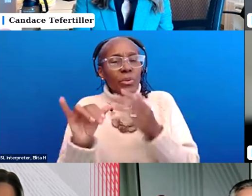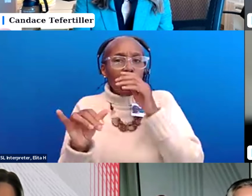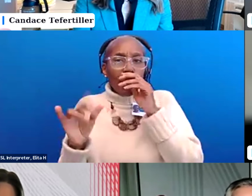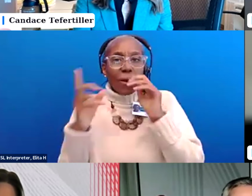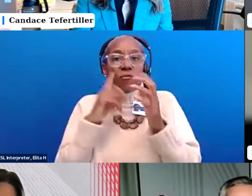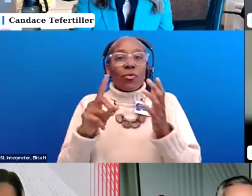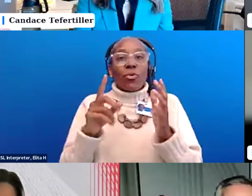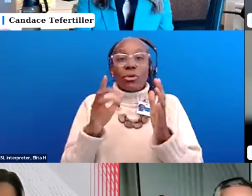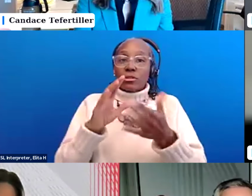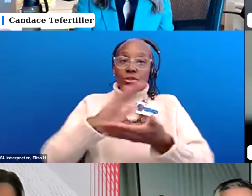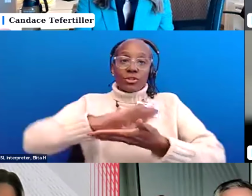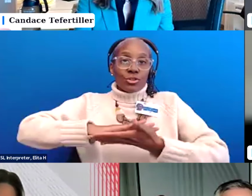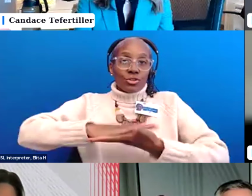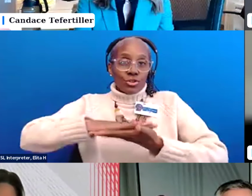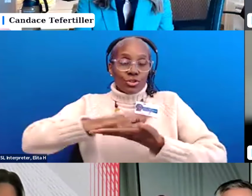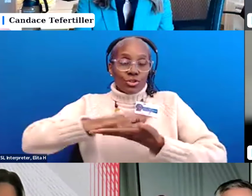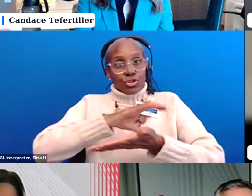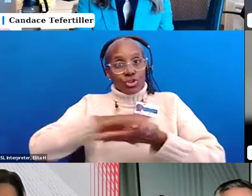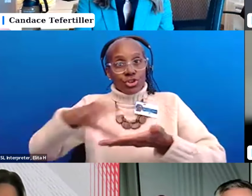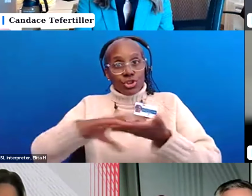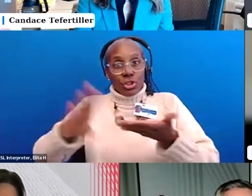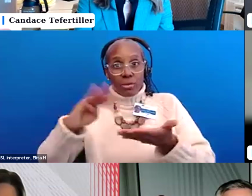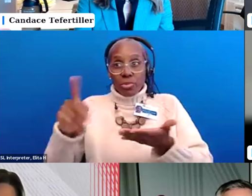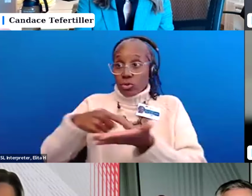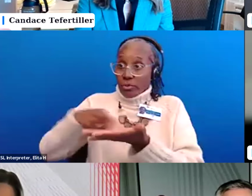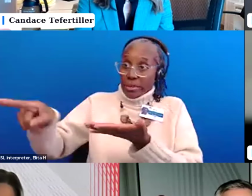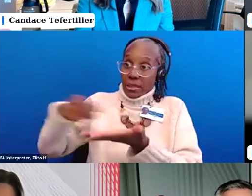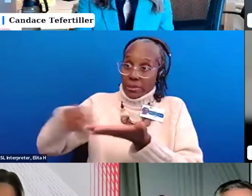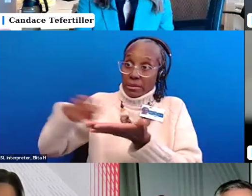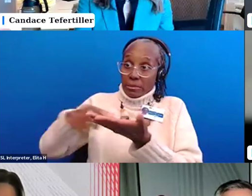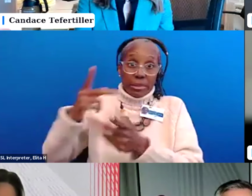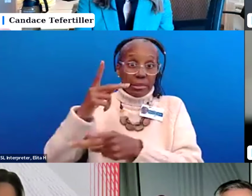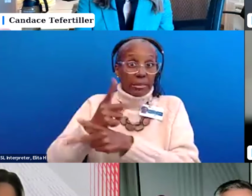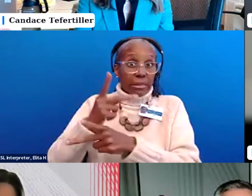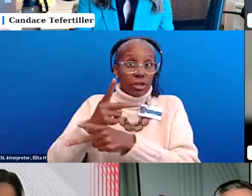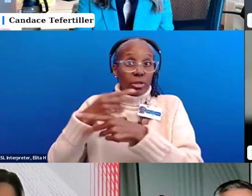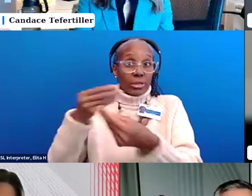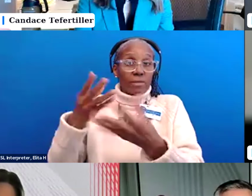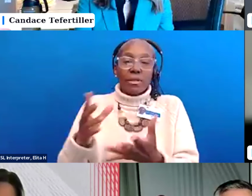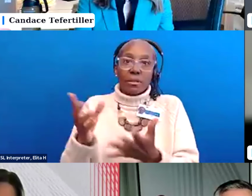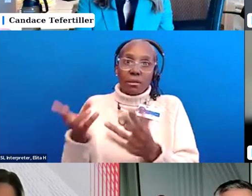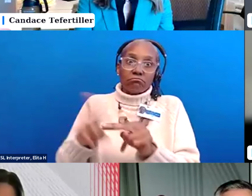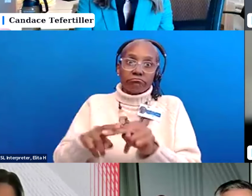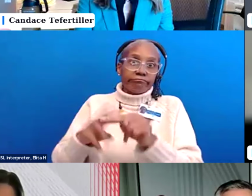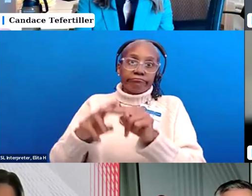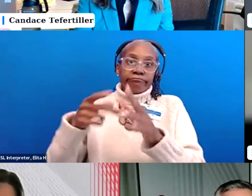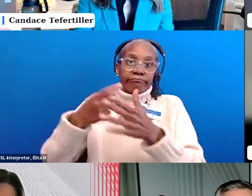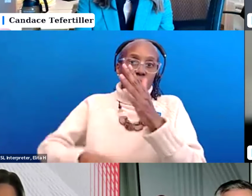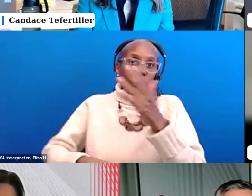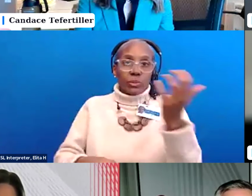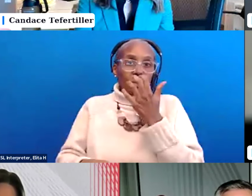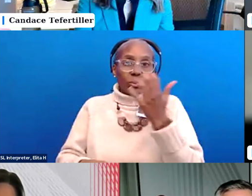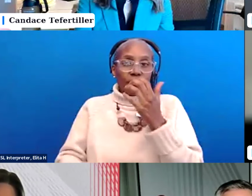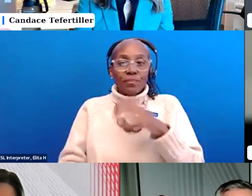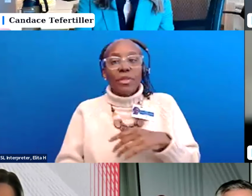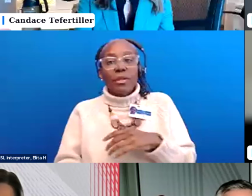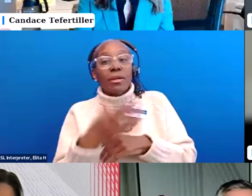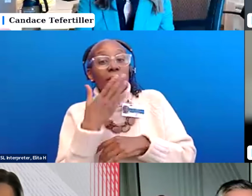the checkbook for folks that have to pay for caregiving because that really does add up. Thank you, Jessie. And